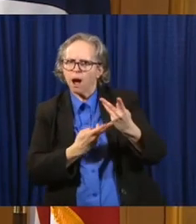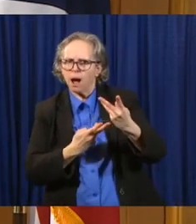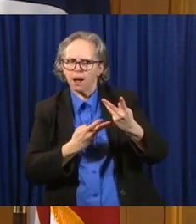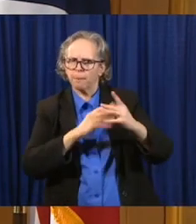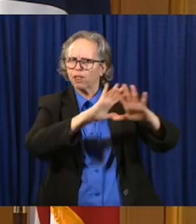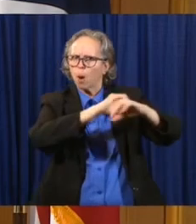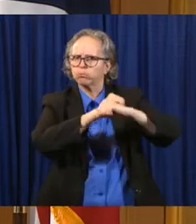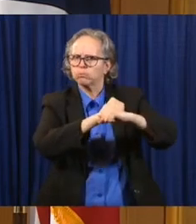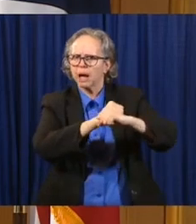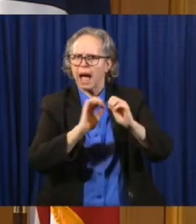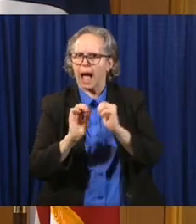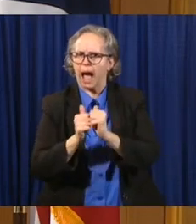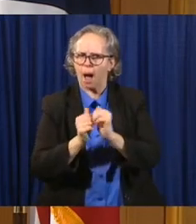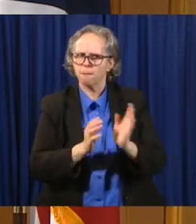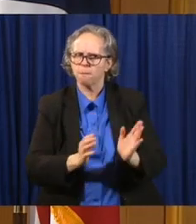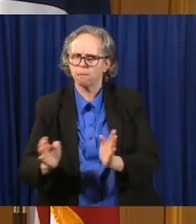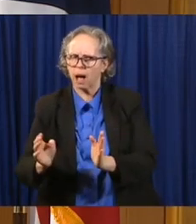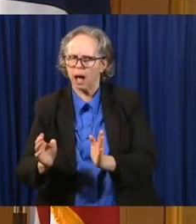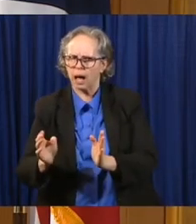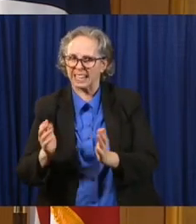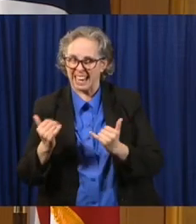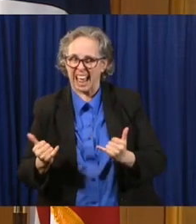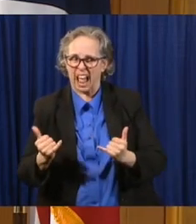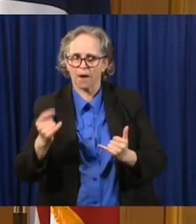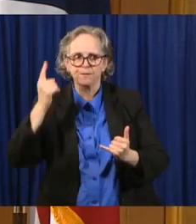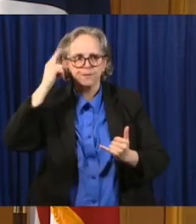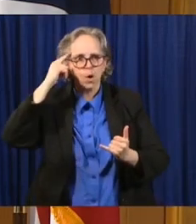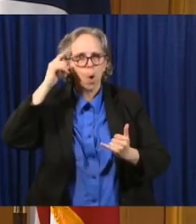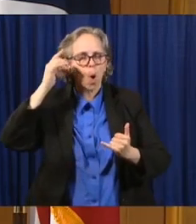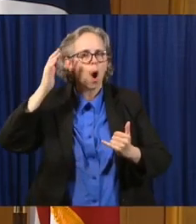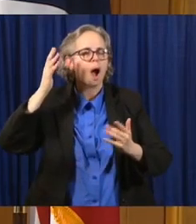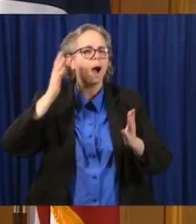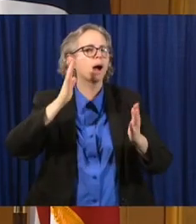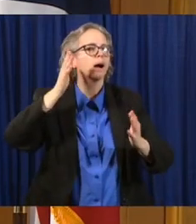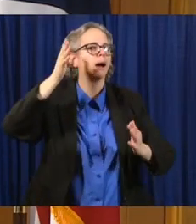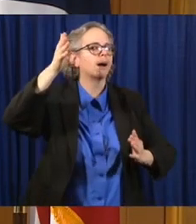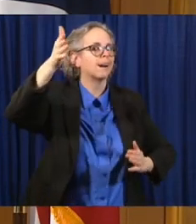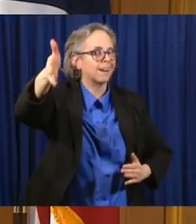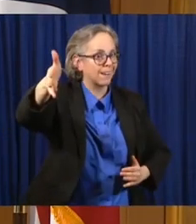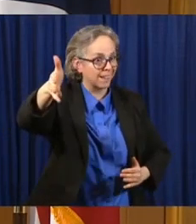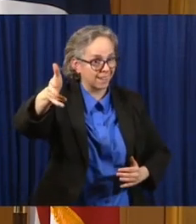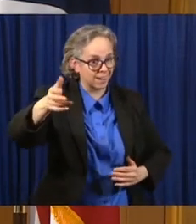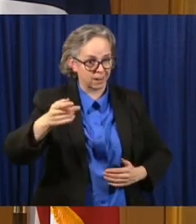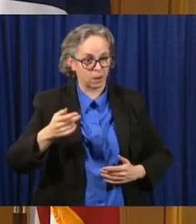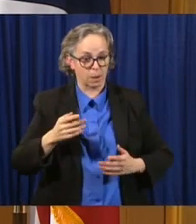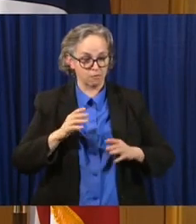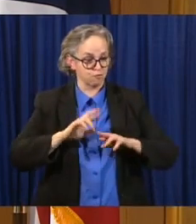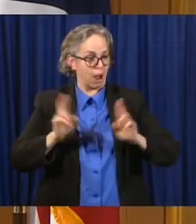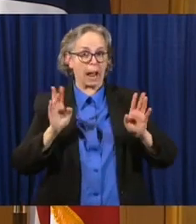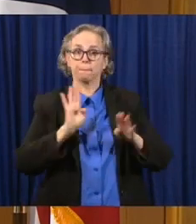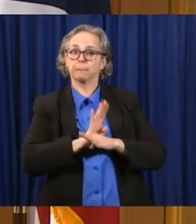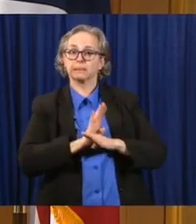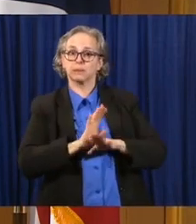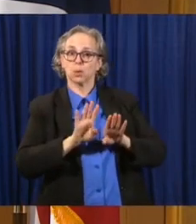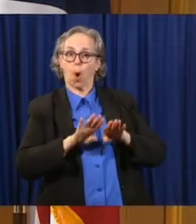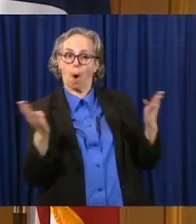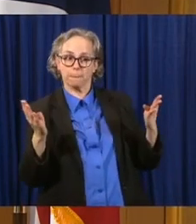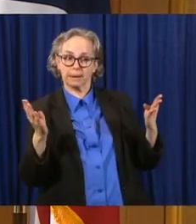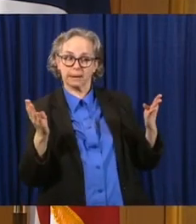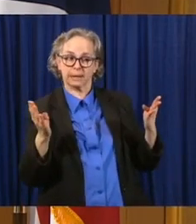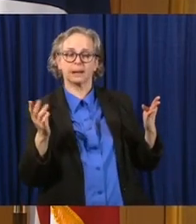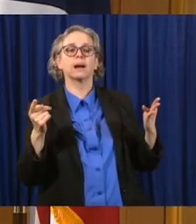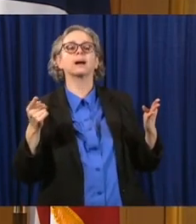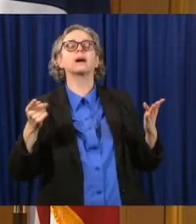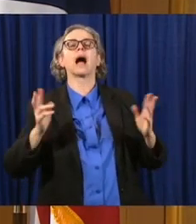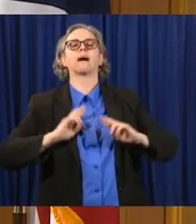when they're allowed to come back into business, when they're allowed to open up again. I've asked the Lieutenant